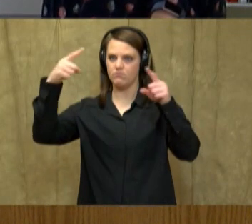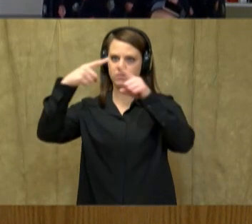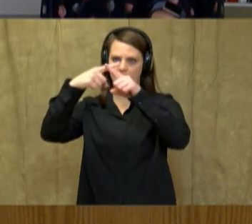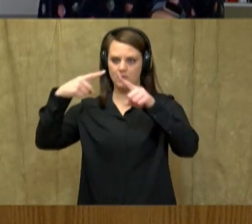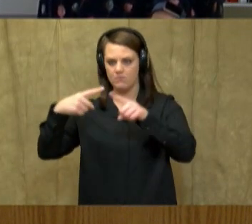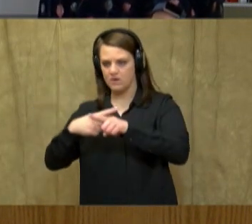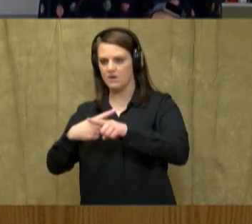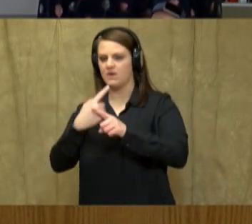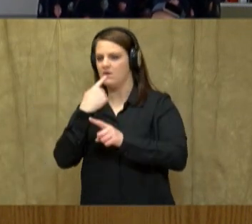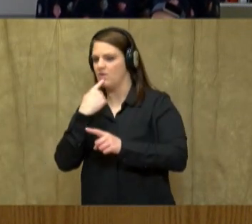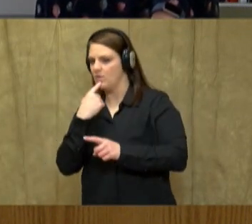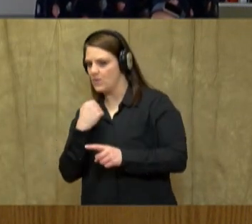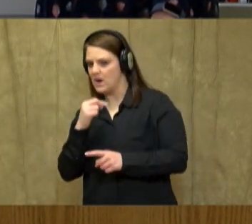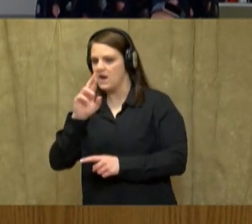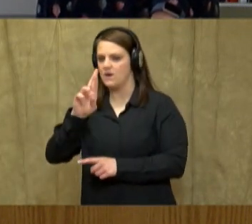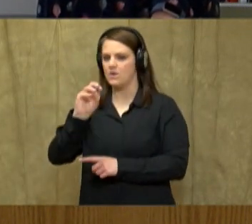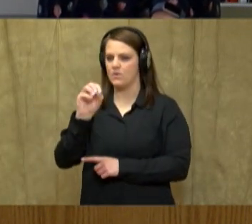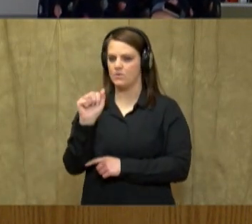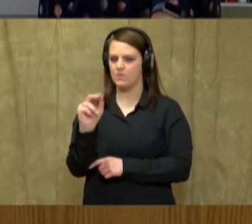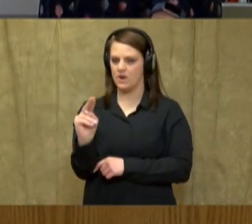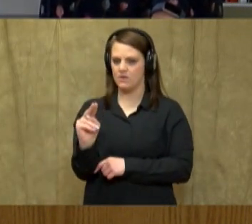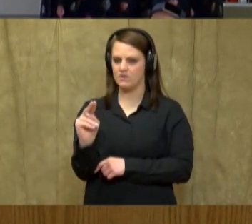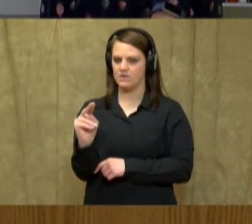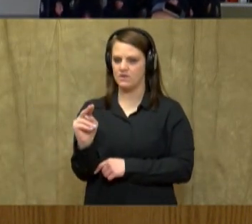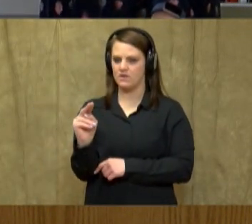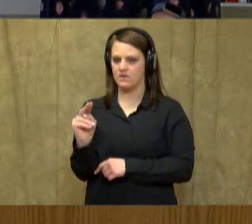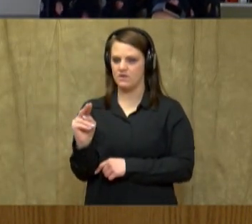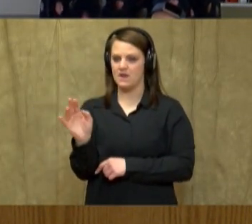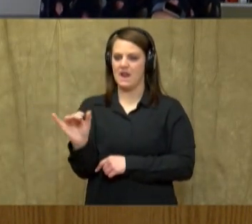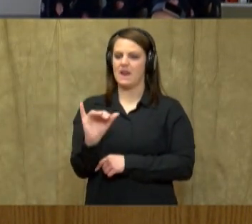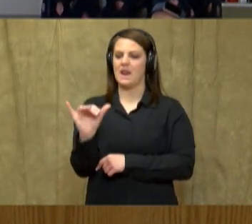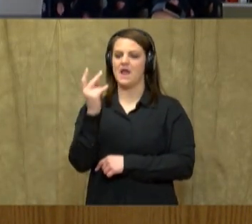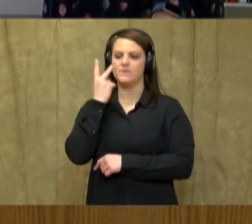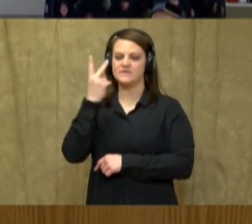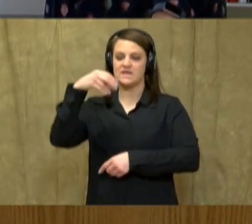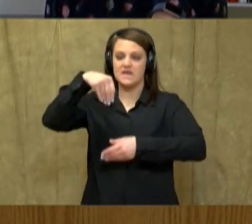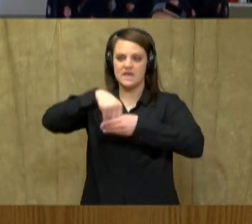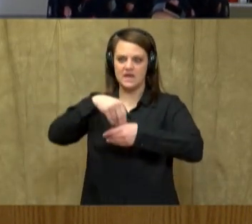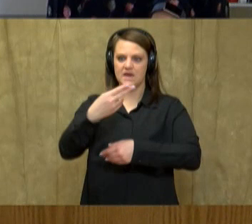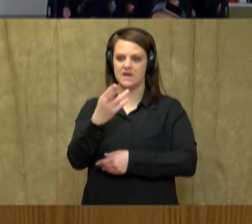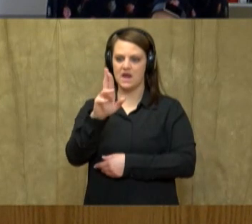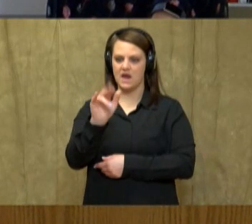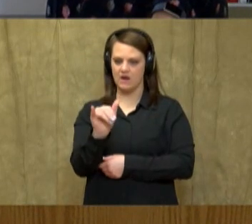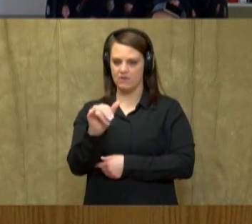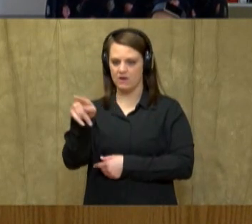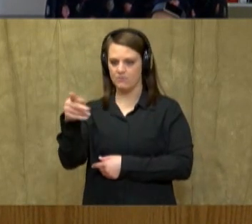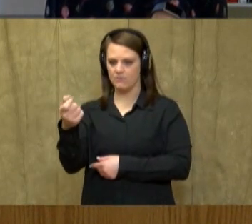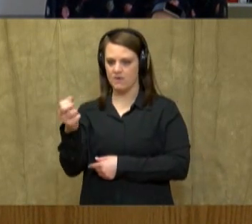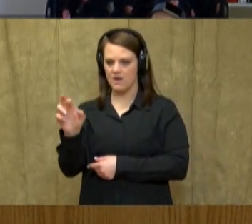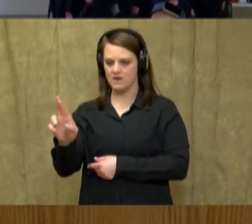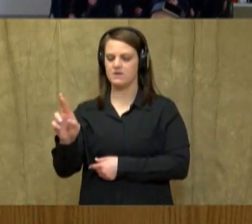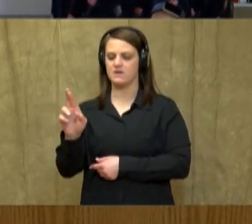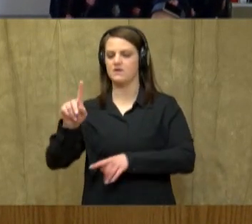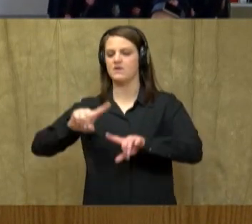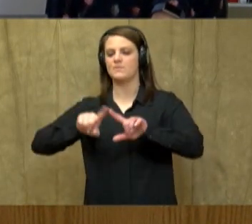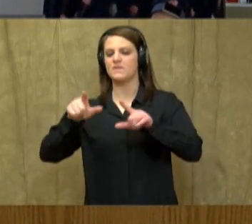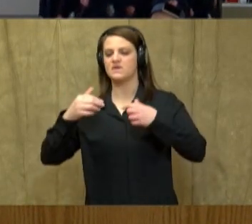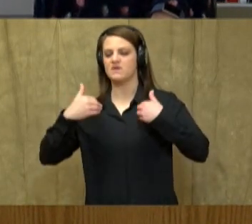they're going to have a red roan, okay, much like the one we see in Harry Potter, but they're going to have a red roan